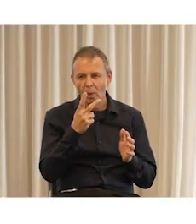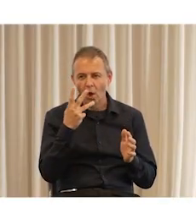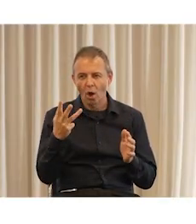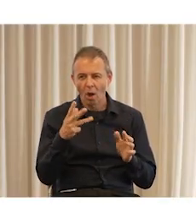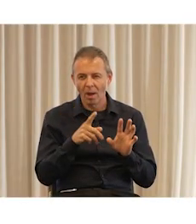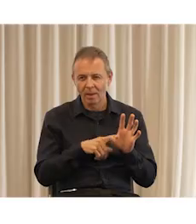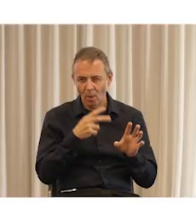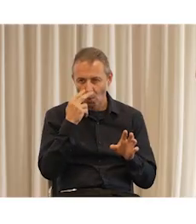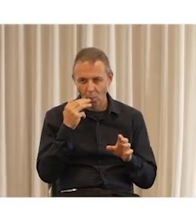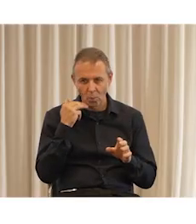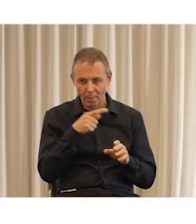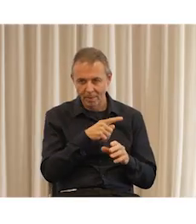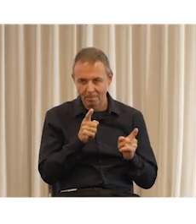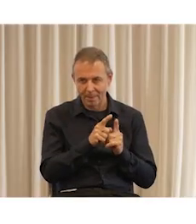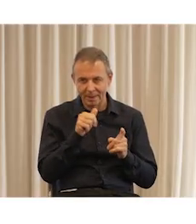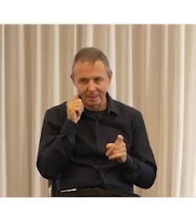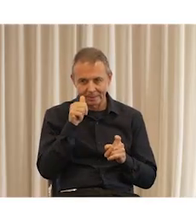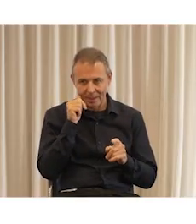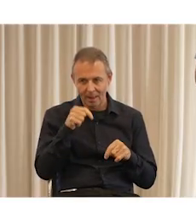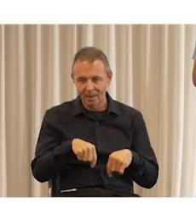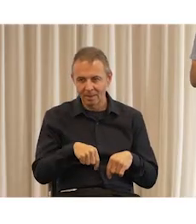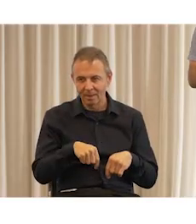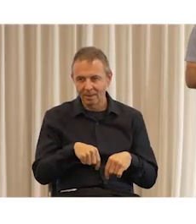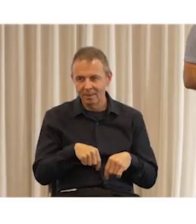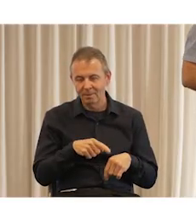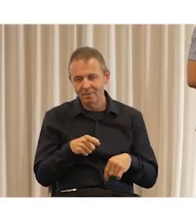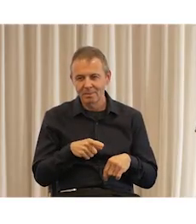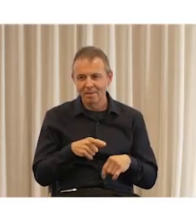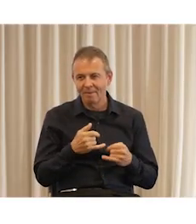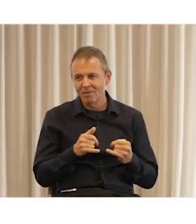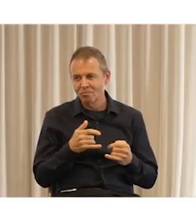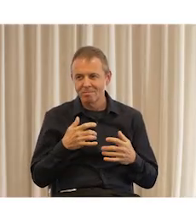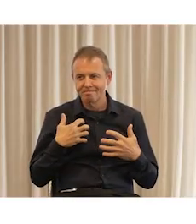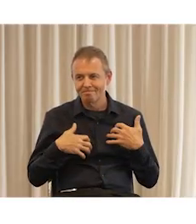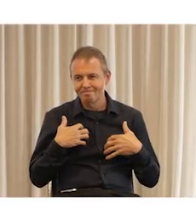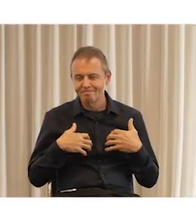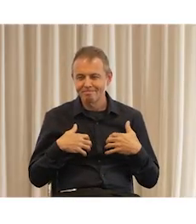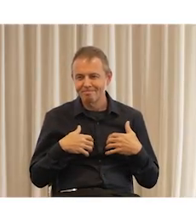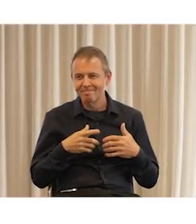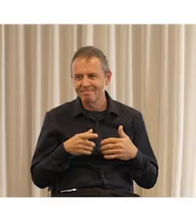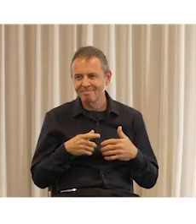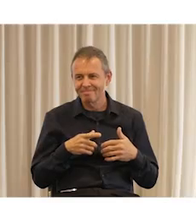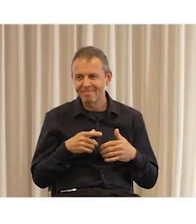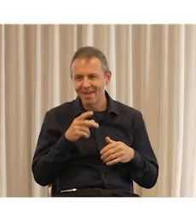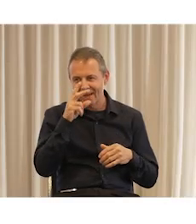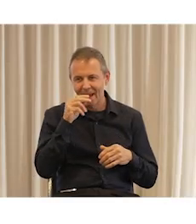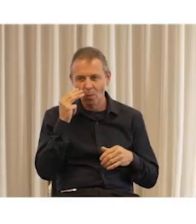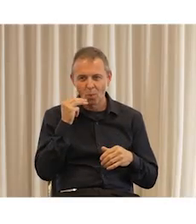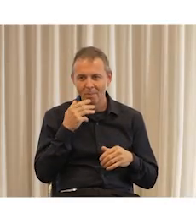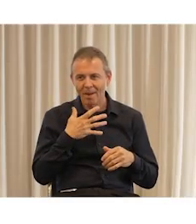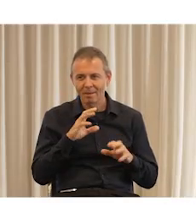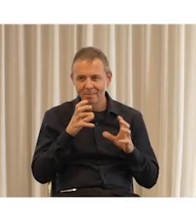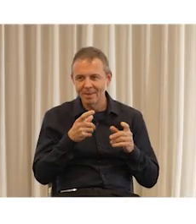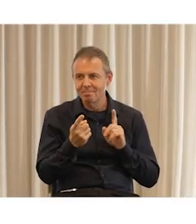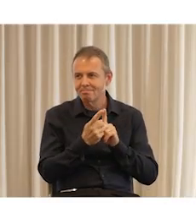yesterday. She's a sassy, vibrant young woman that loves company of others her